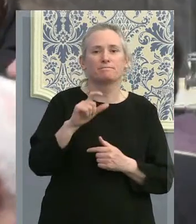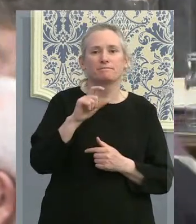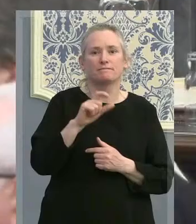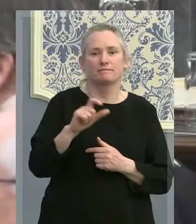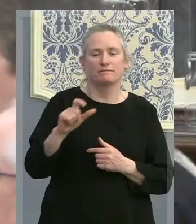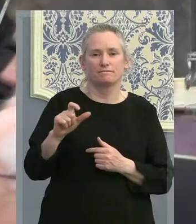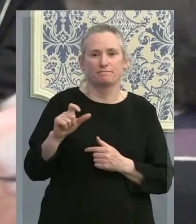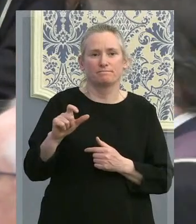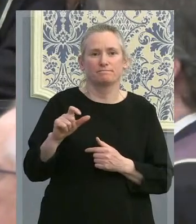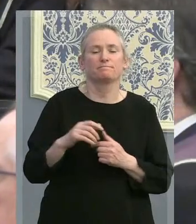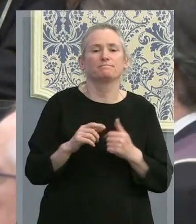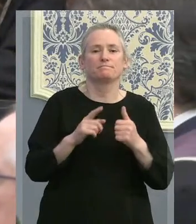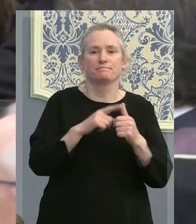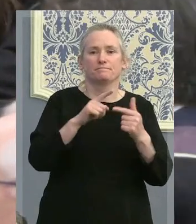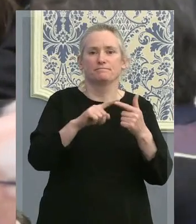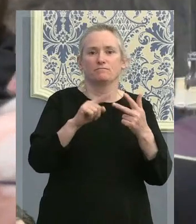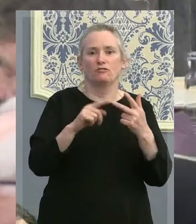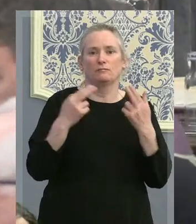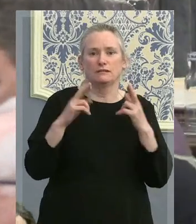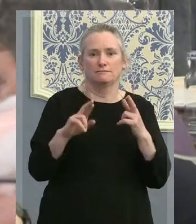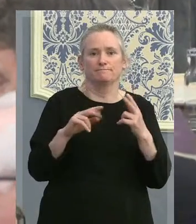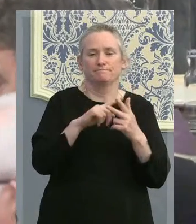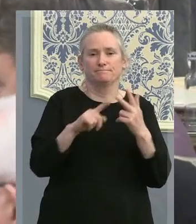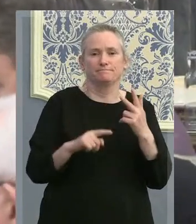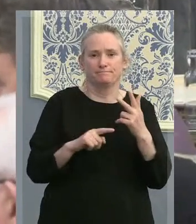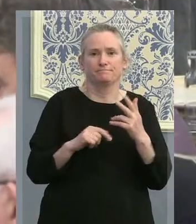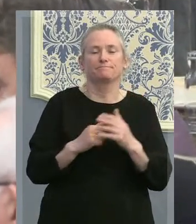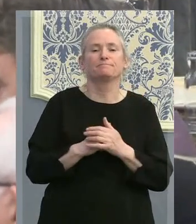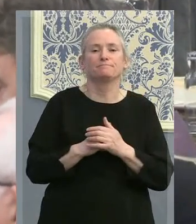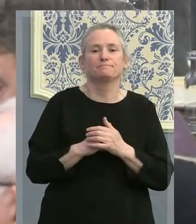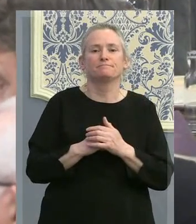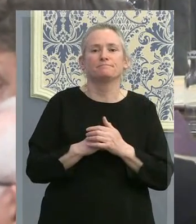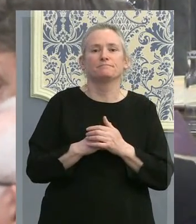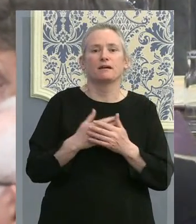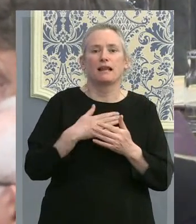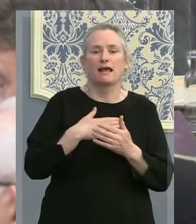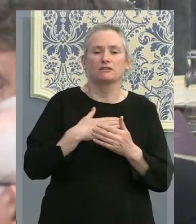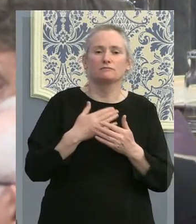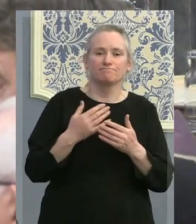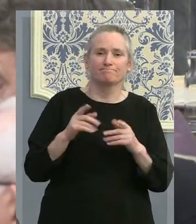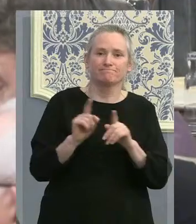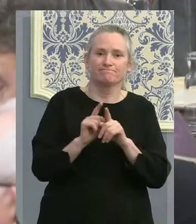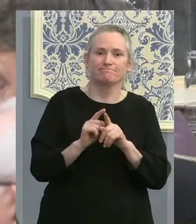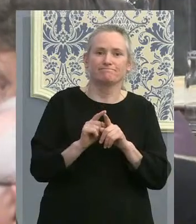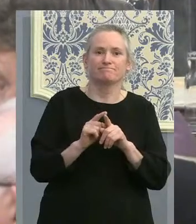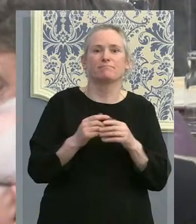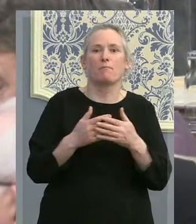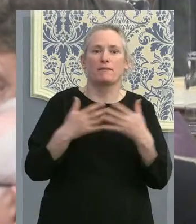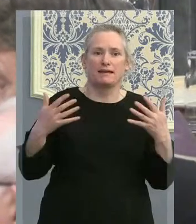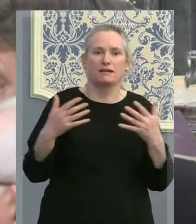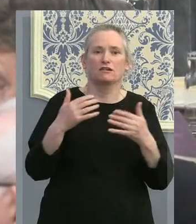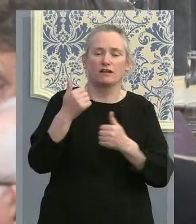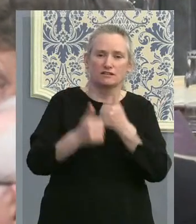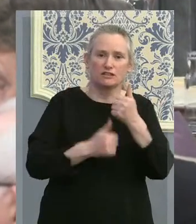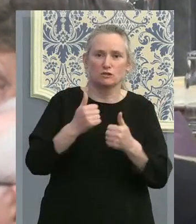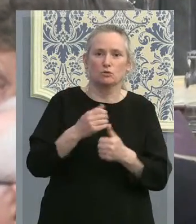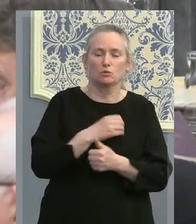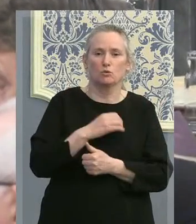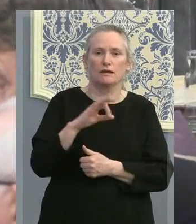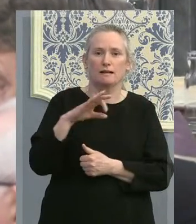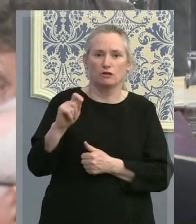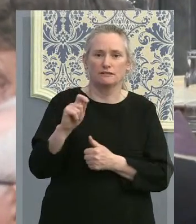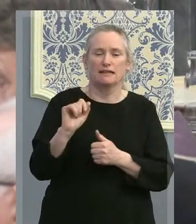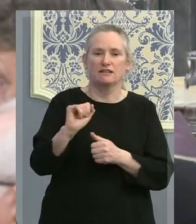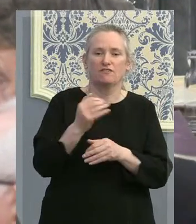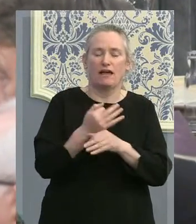Declan Clune and Councillor David Daniels, the Independents, I would like to extend our welcome and congratulations to Gilbert, his